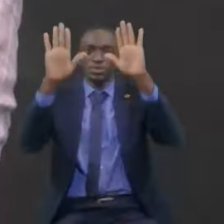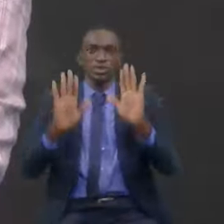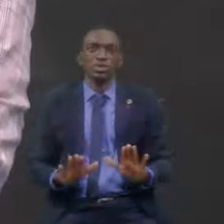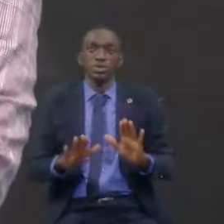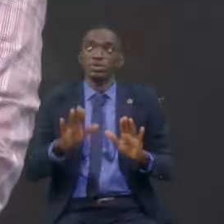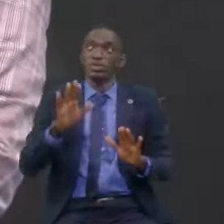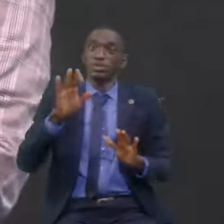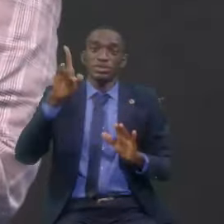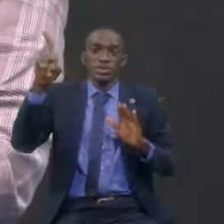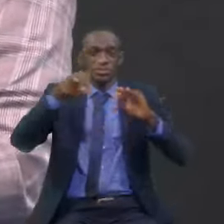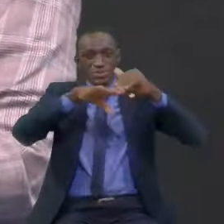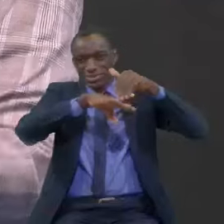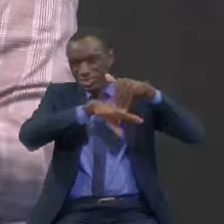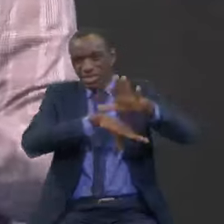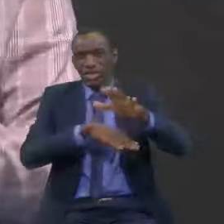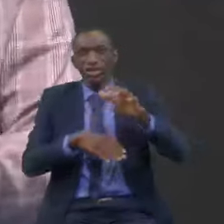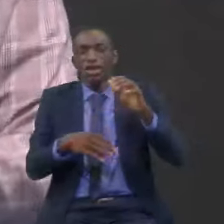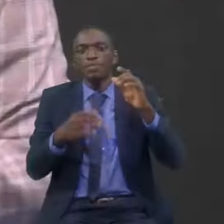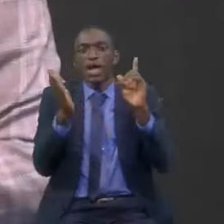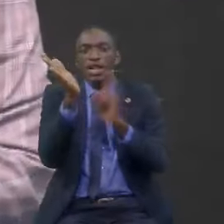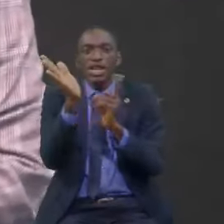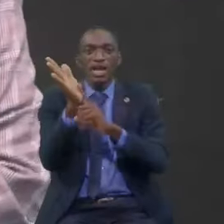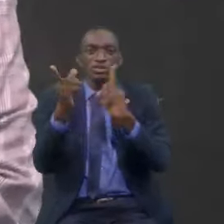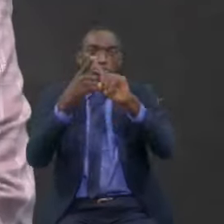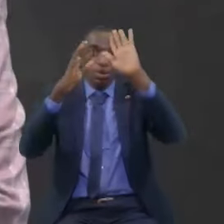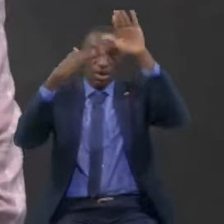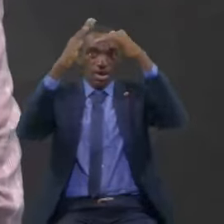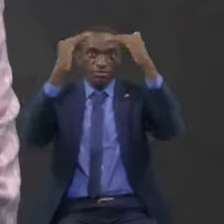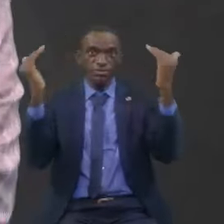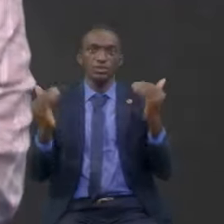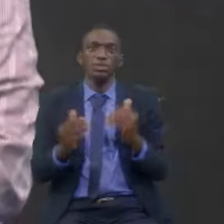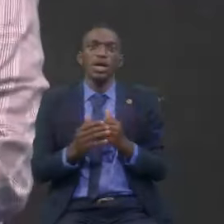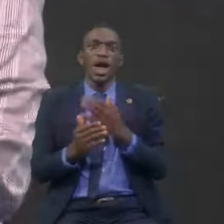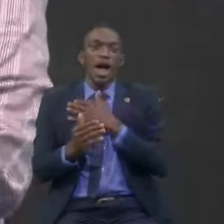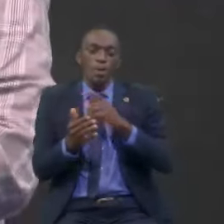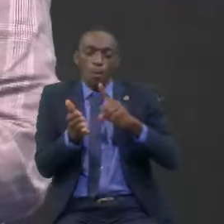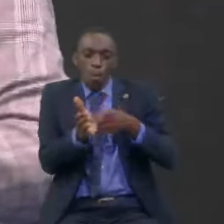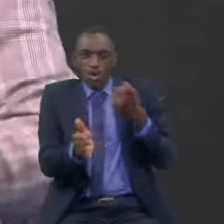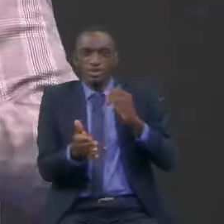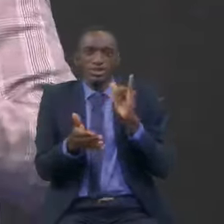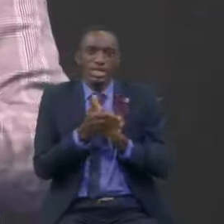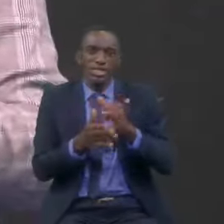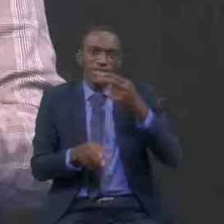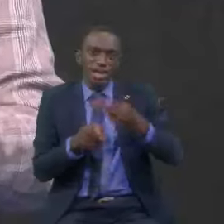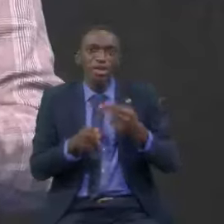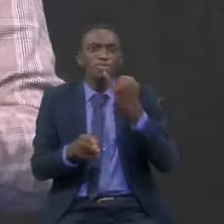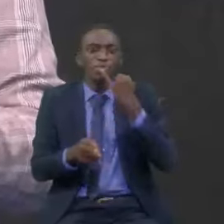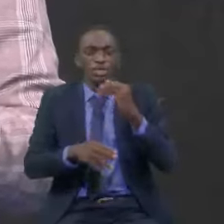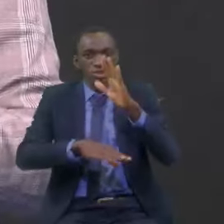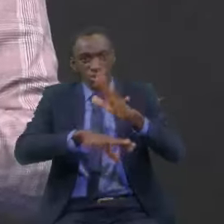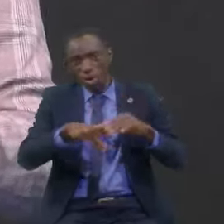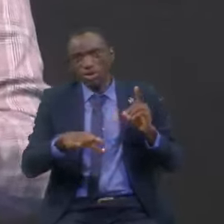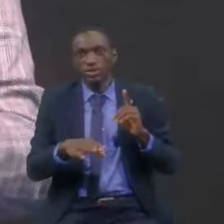alert to heaven. And once that name is mentioned, an alert